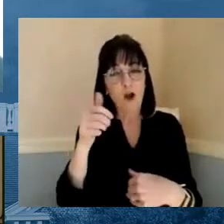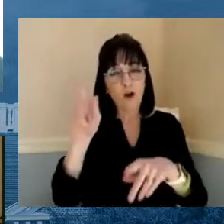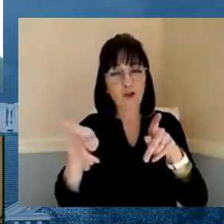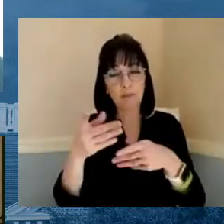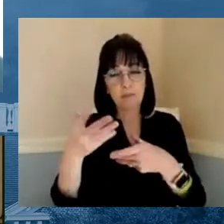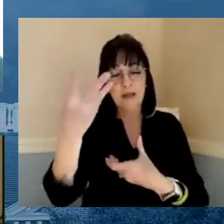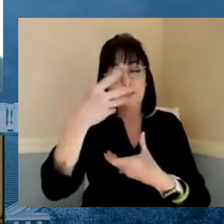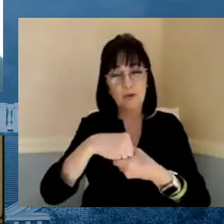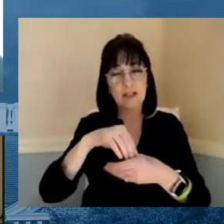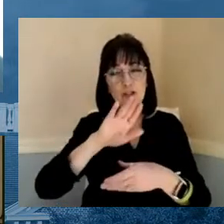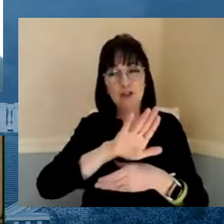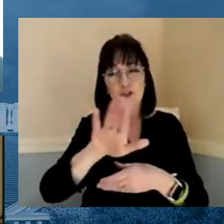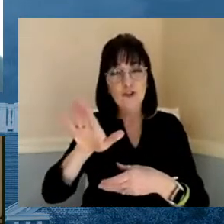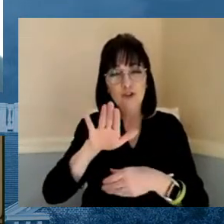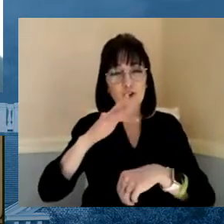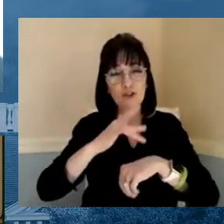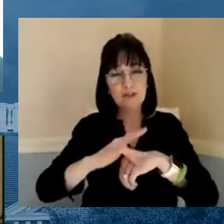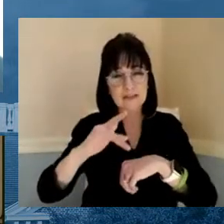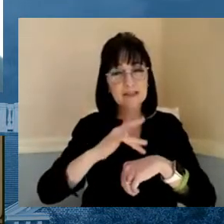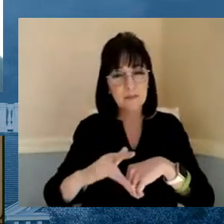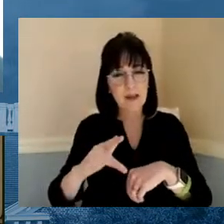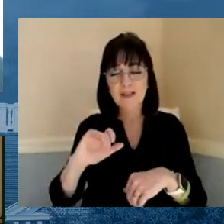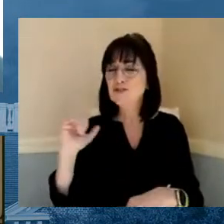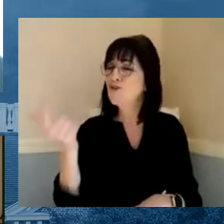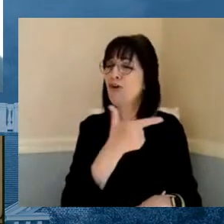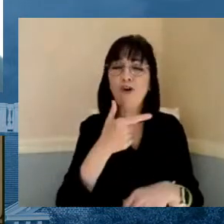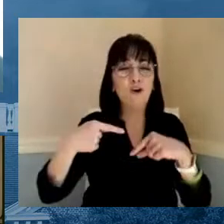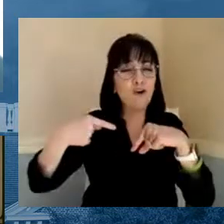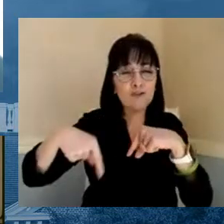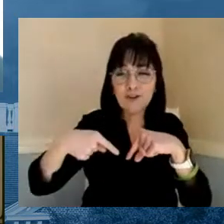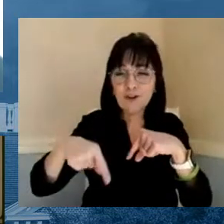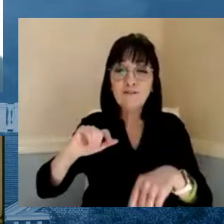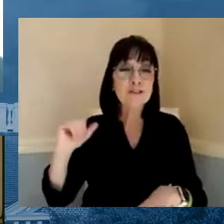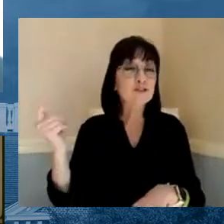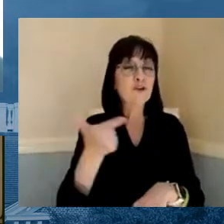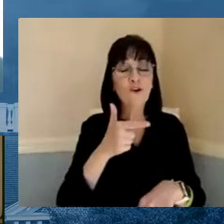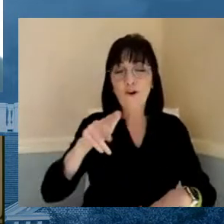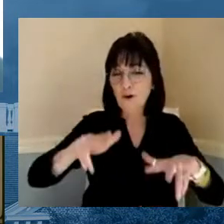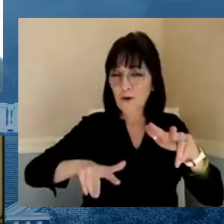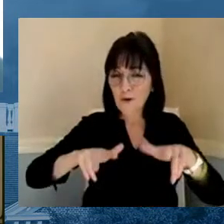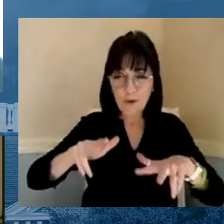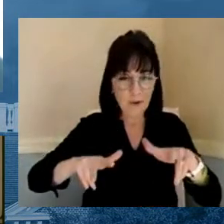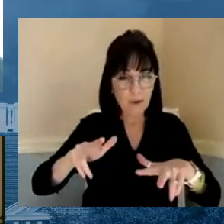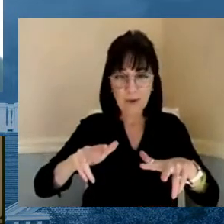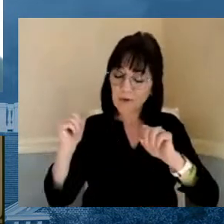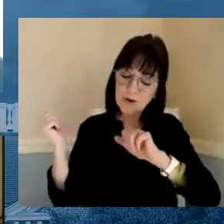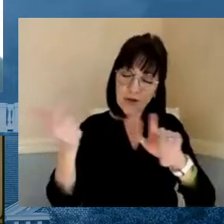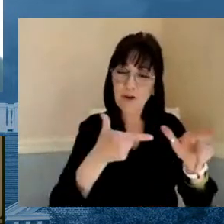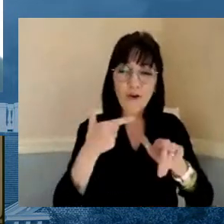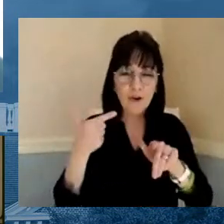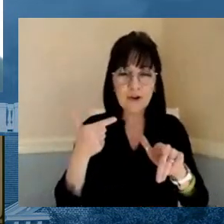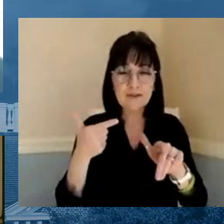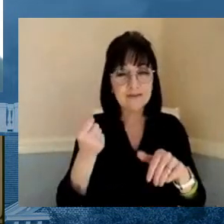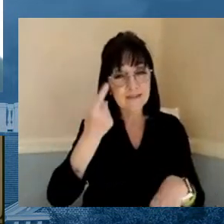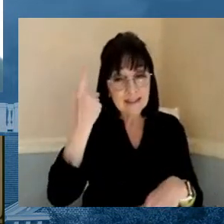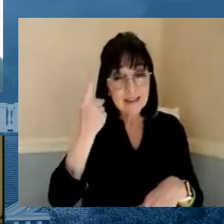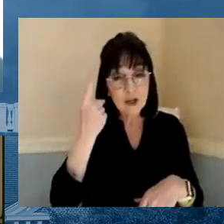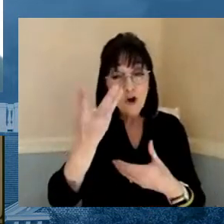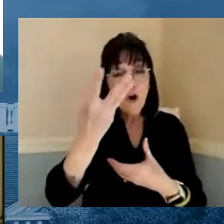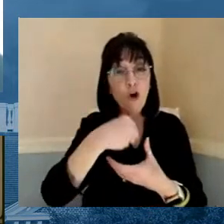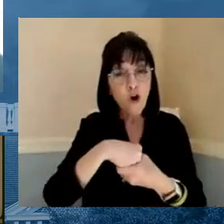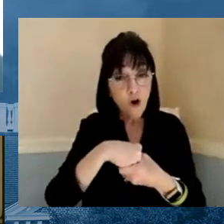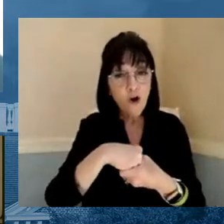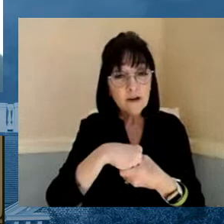the crowd. Invite everyone in. The true breakdown is communication. Autism is a language and not many people are